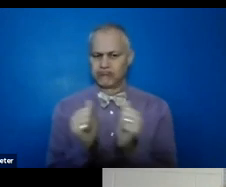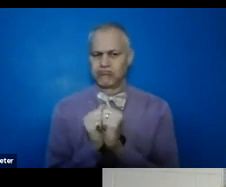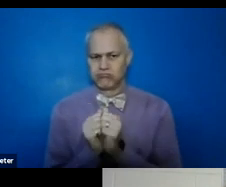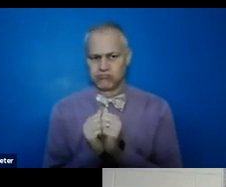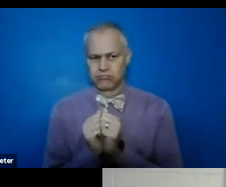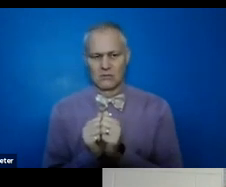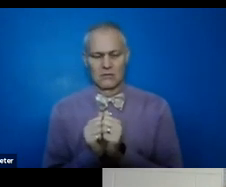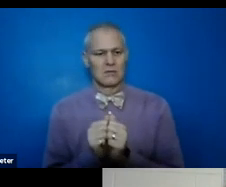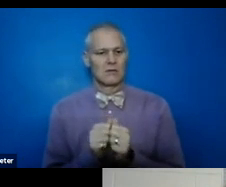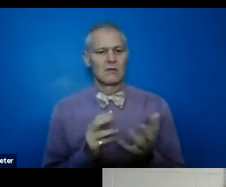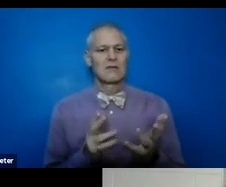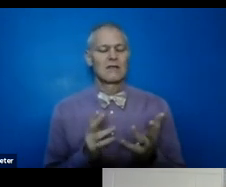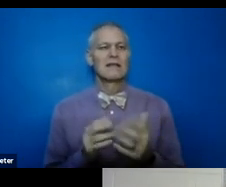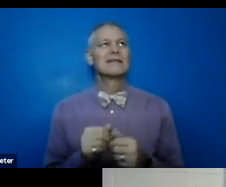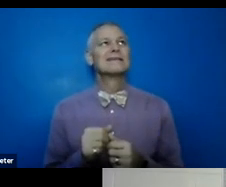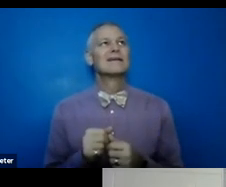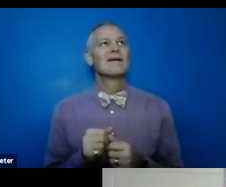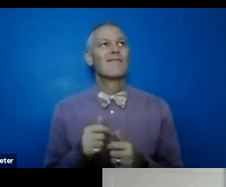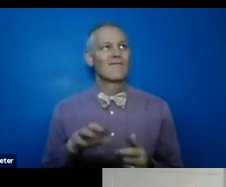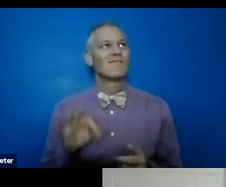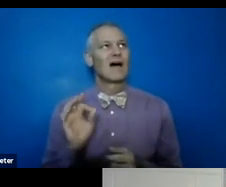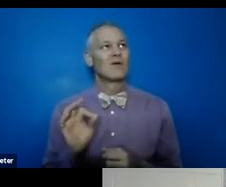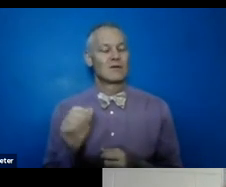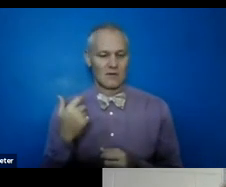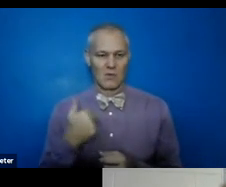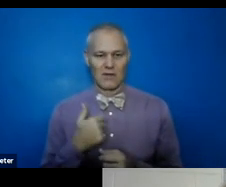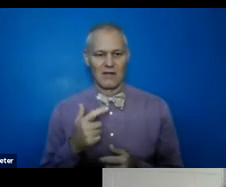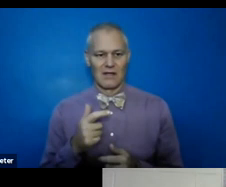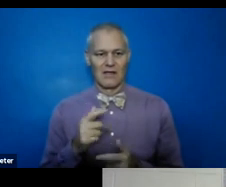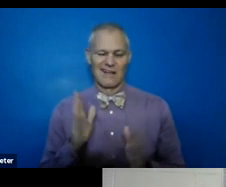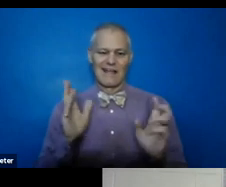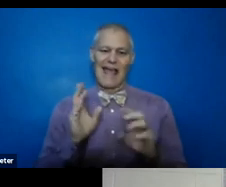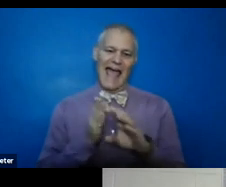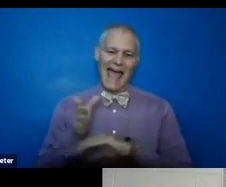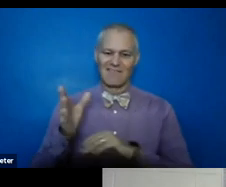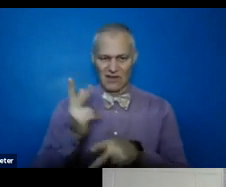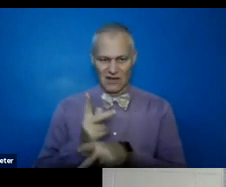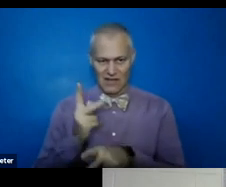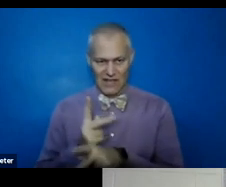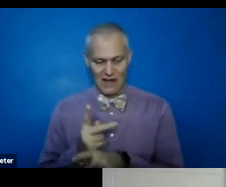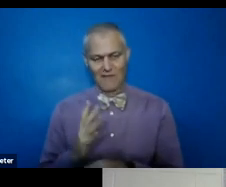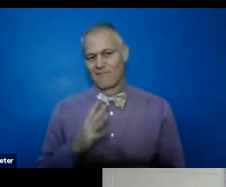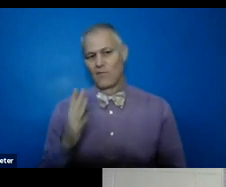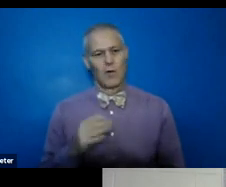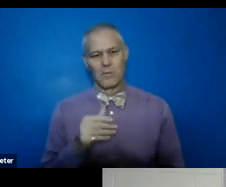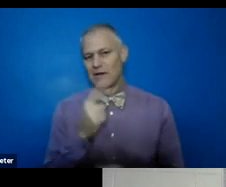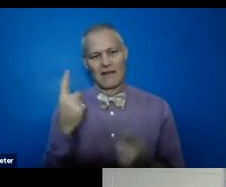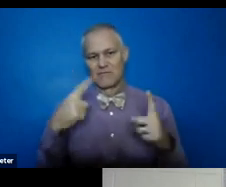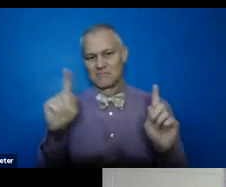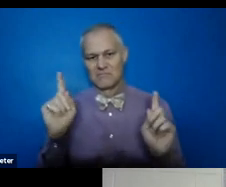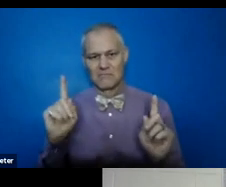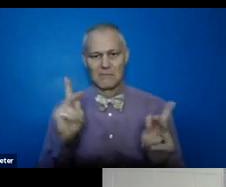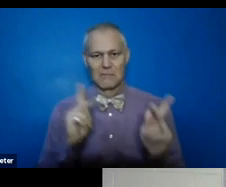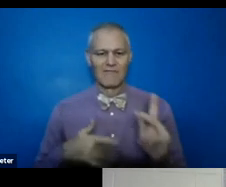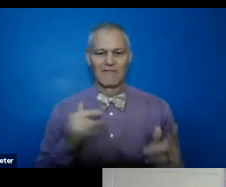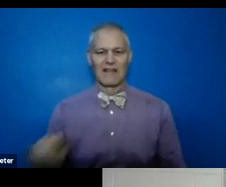just we have found that an aftercare program, a formal aftercare program never worked for us. People felt like they were like